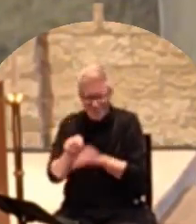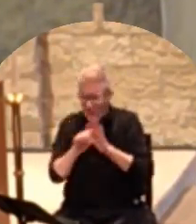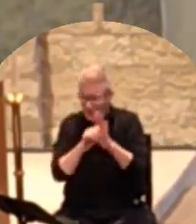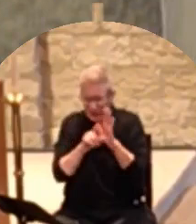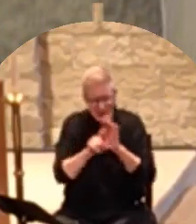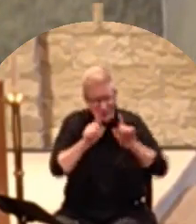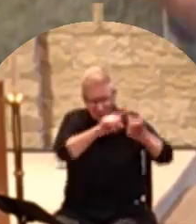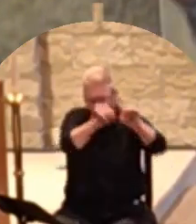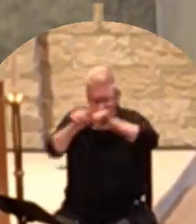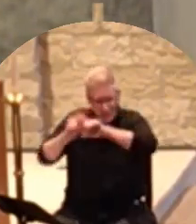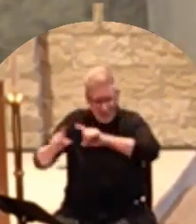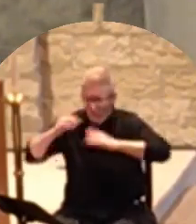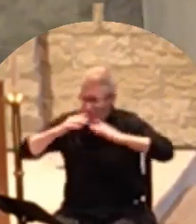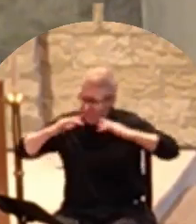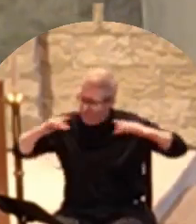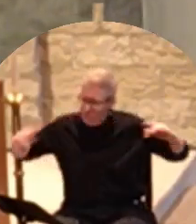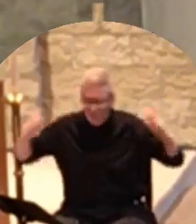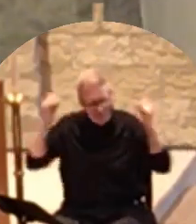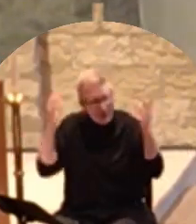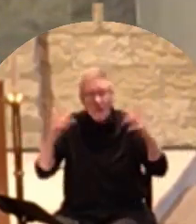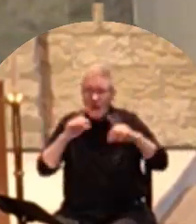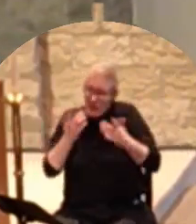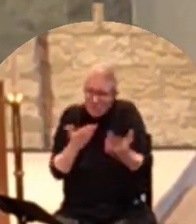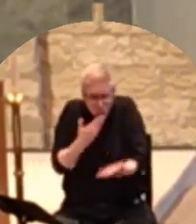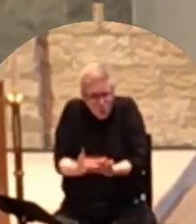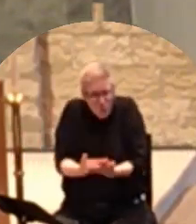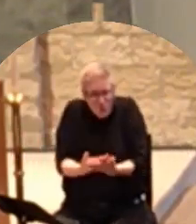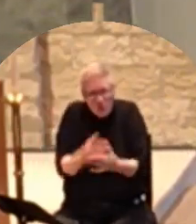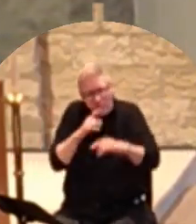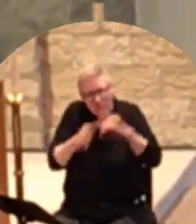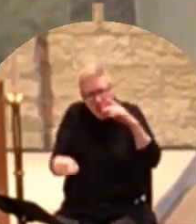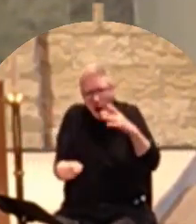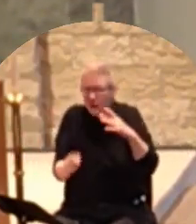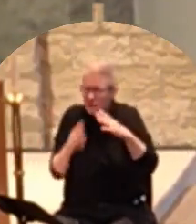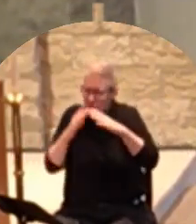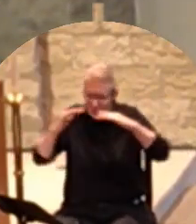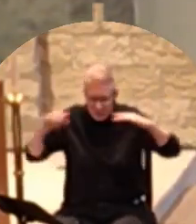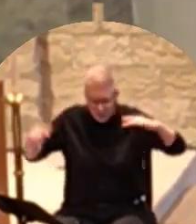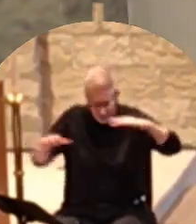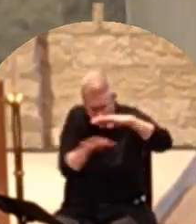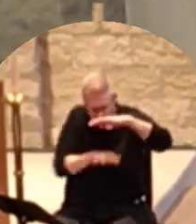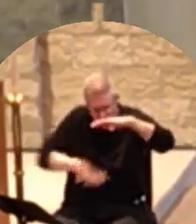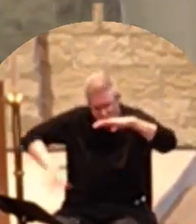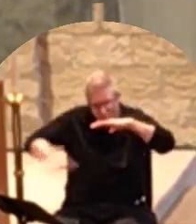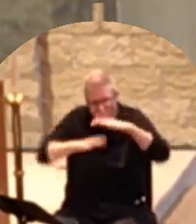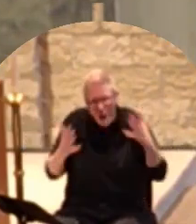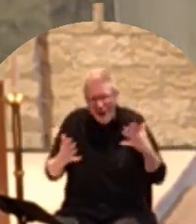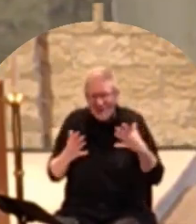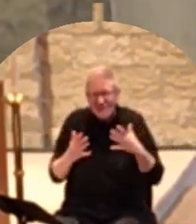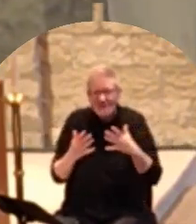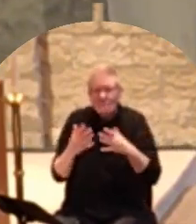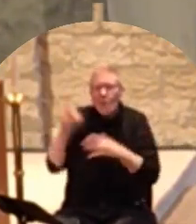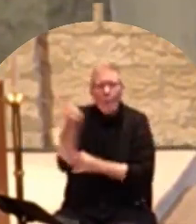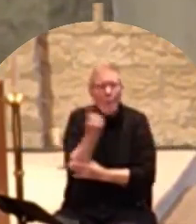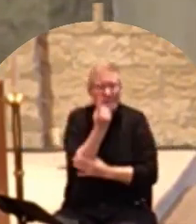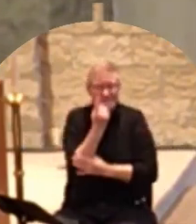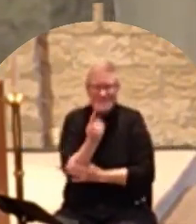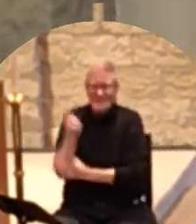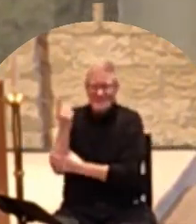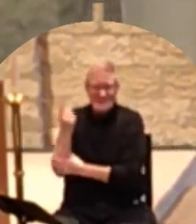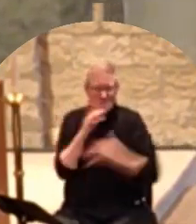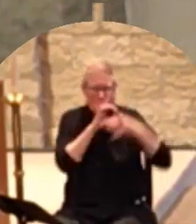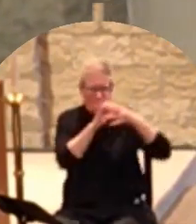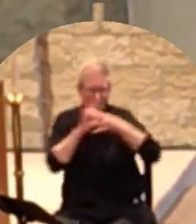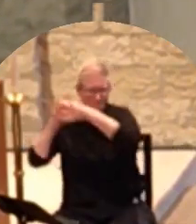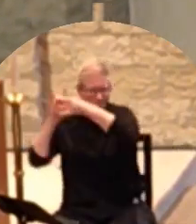is good. And yet, underneath all of this diversity is oneness. And why is it oneness? It's because